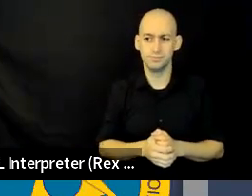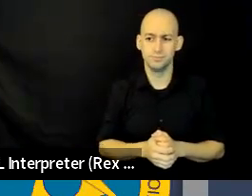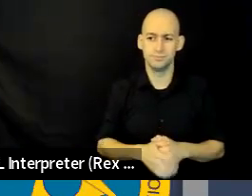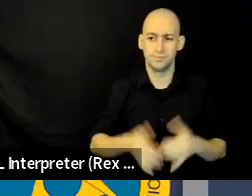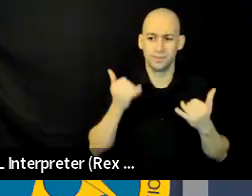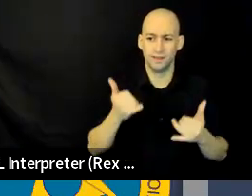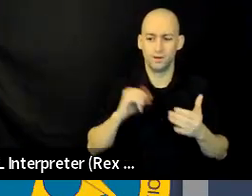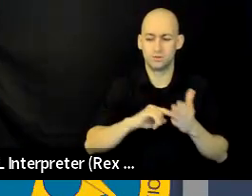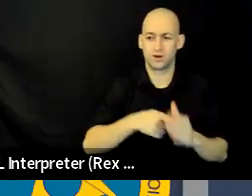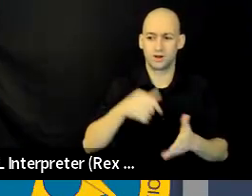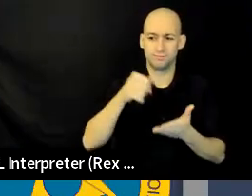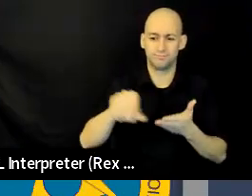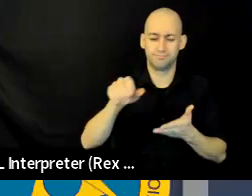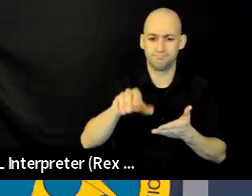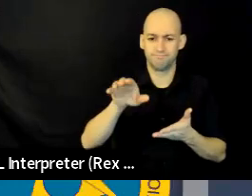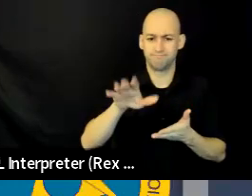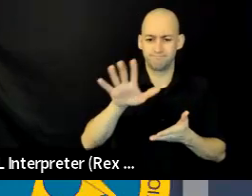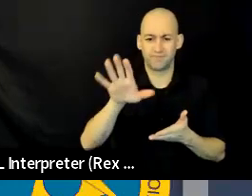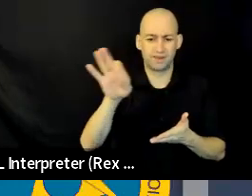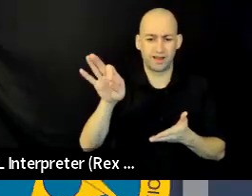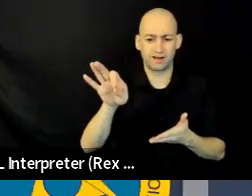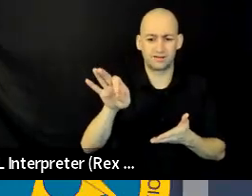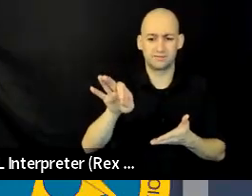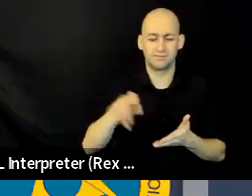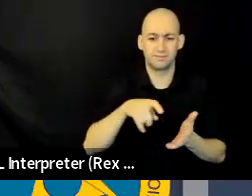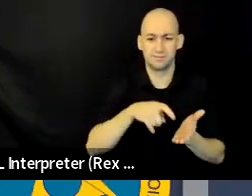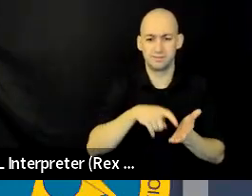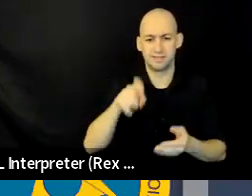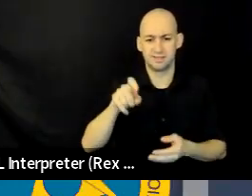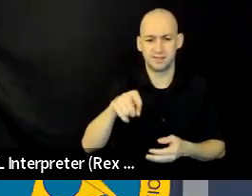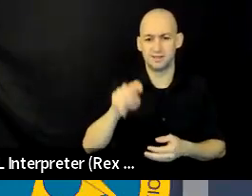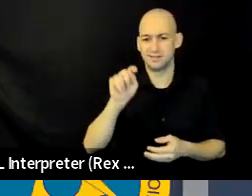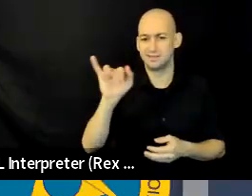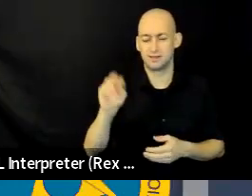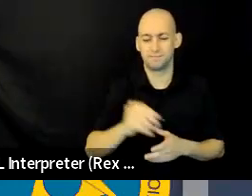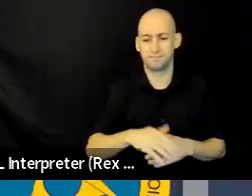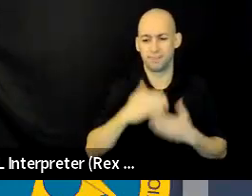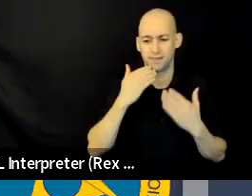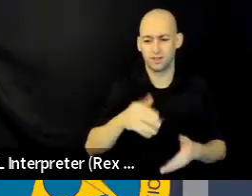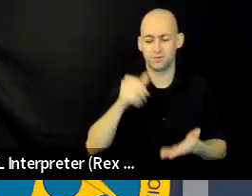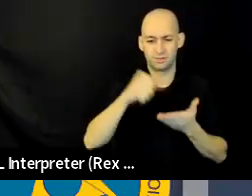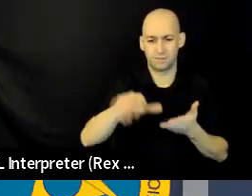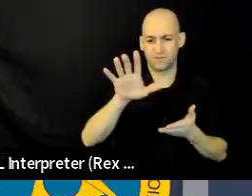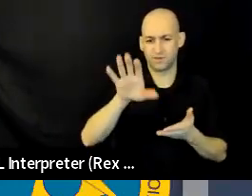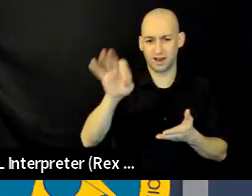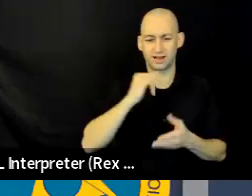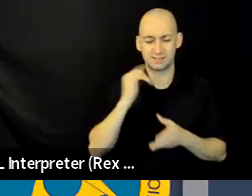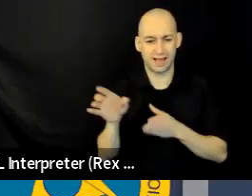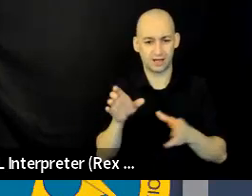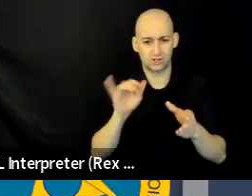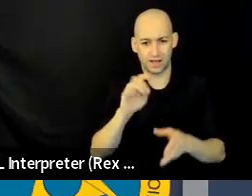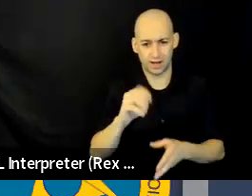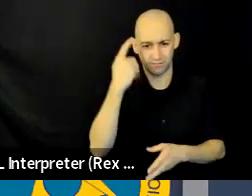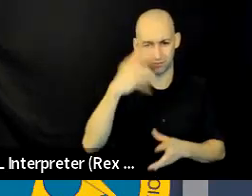item 59, resolution of necessity. Tim. Thank you. Commissioners, tab 59 is an action item for an adoption